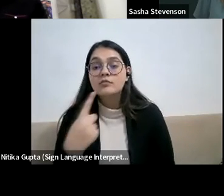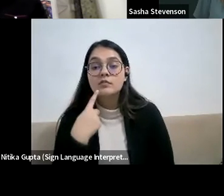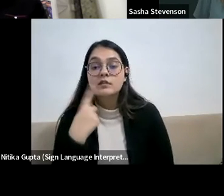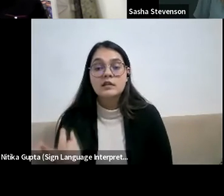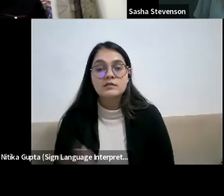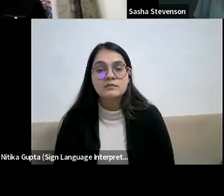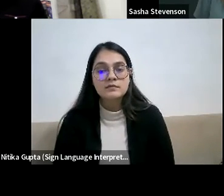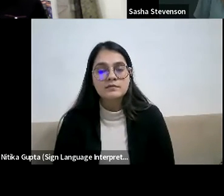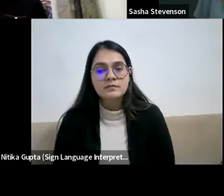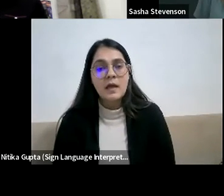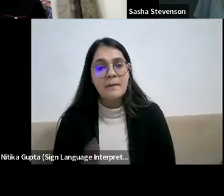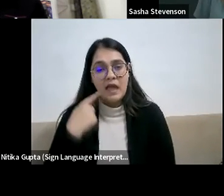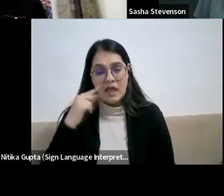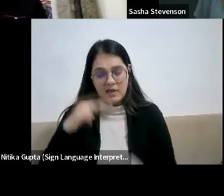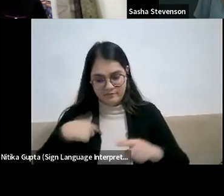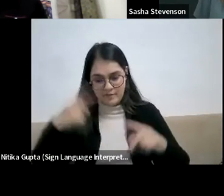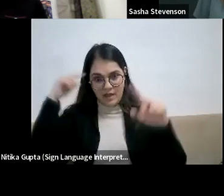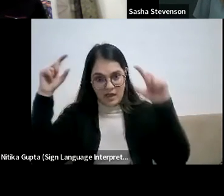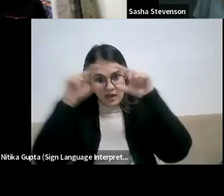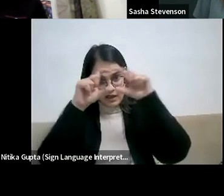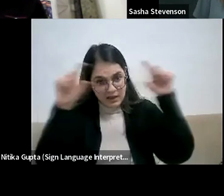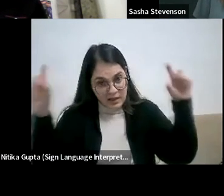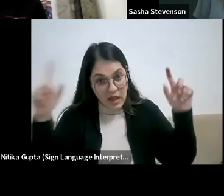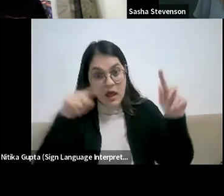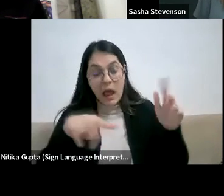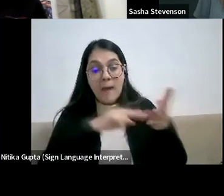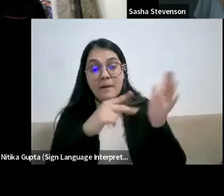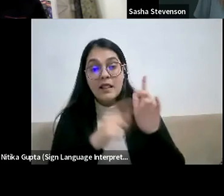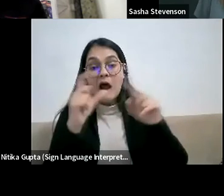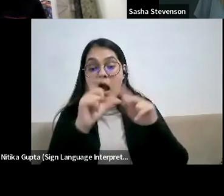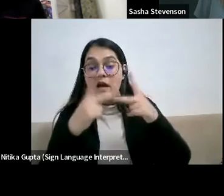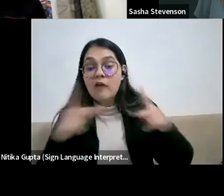are we even clear about the concept of diversity? Because